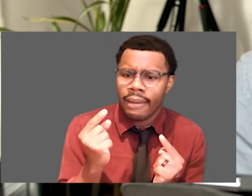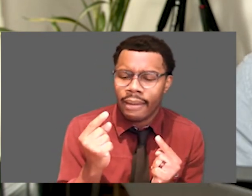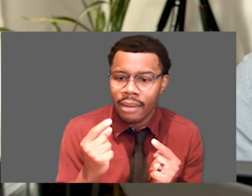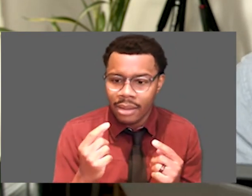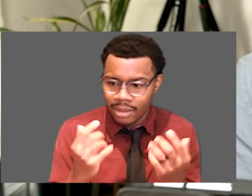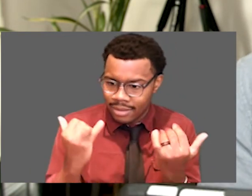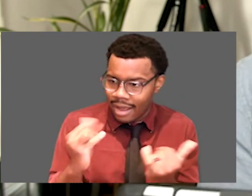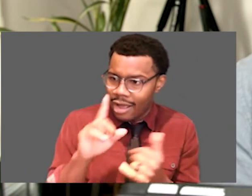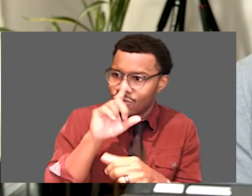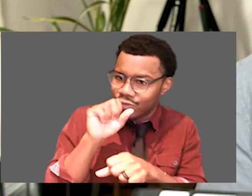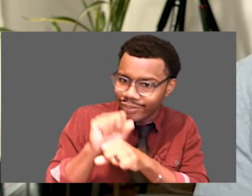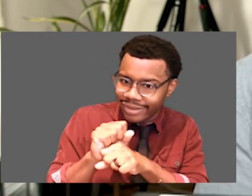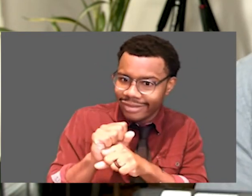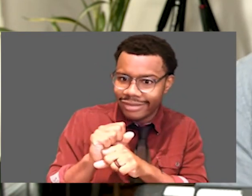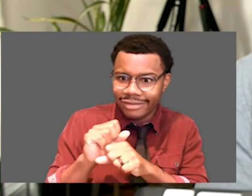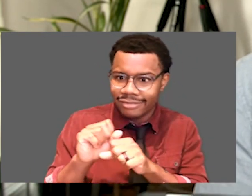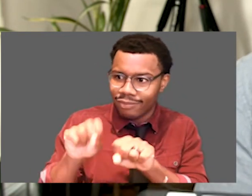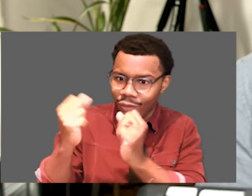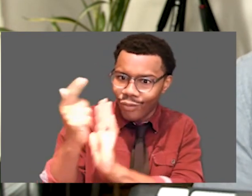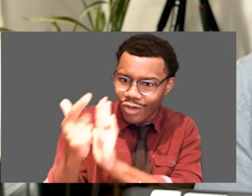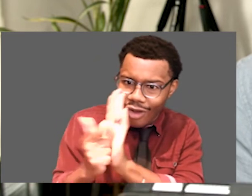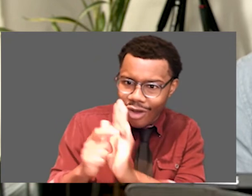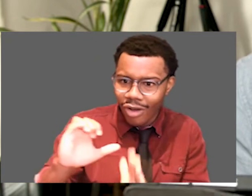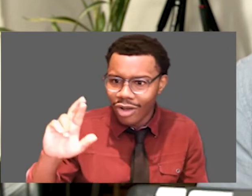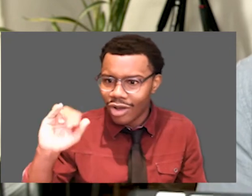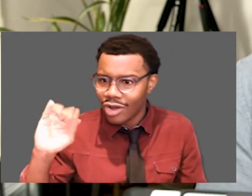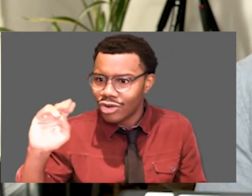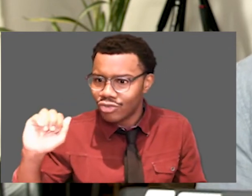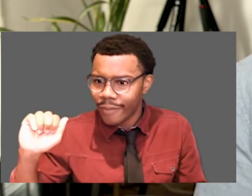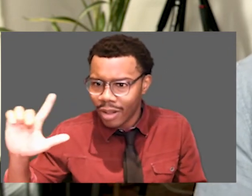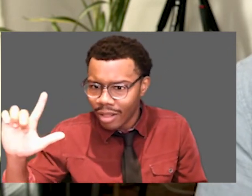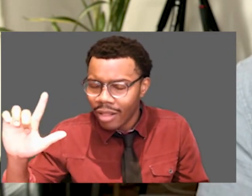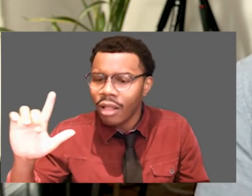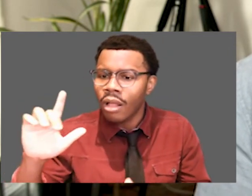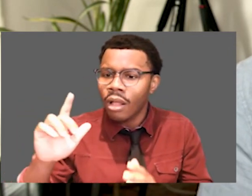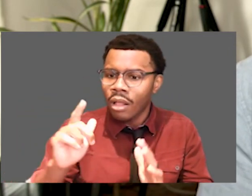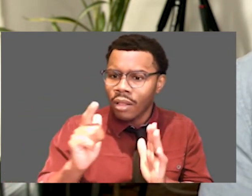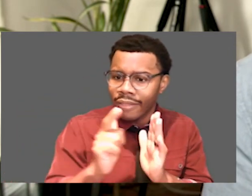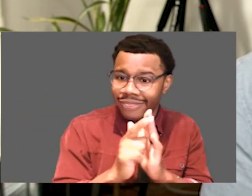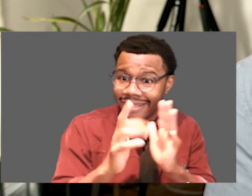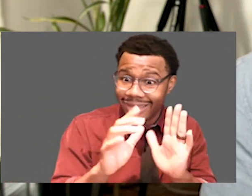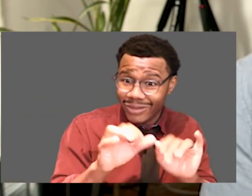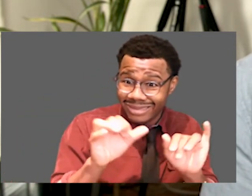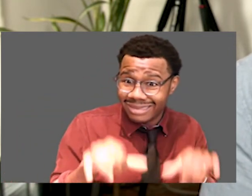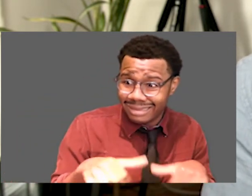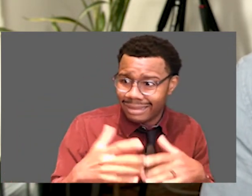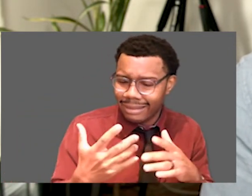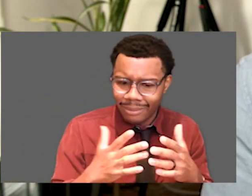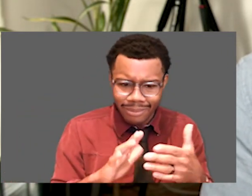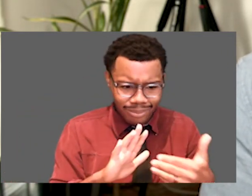criminals like drug addicts in the world, the legal system had time to prosecute and incarcerate you for something so